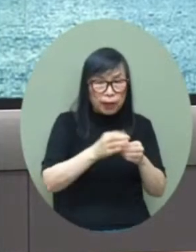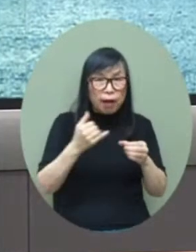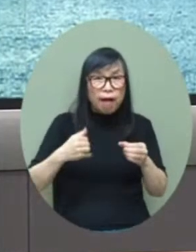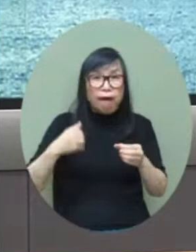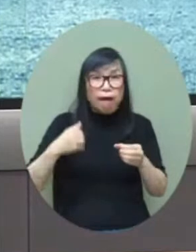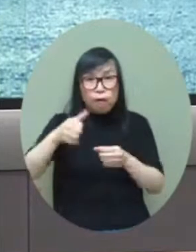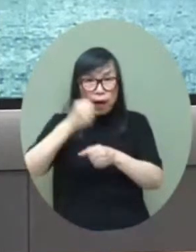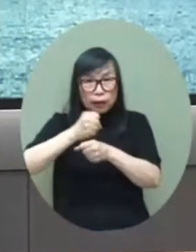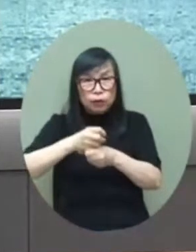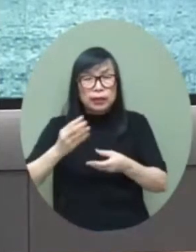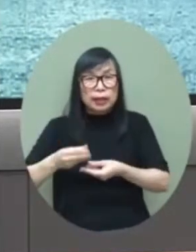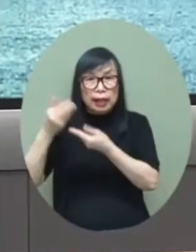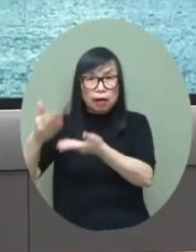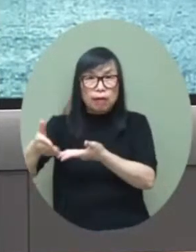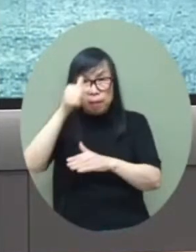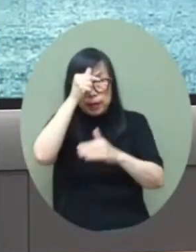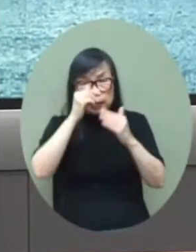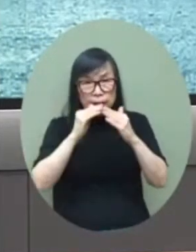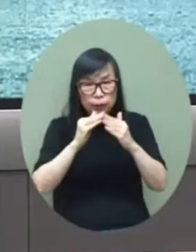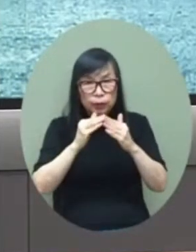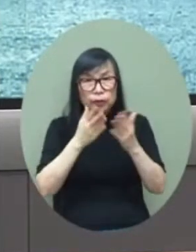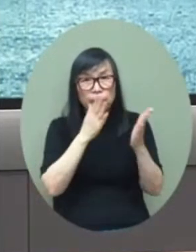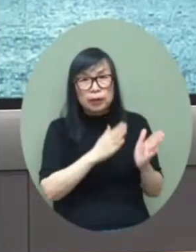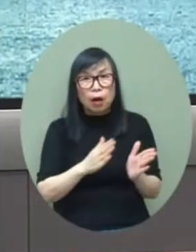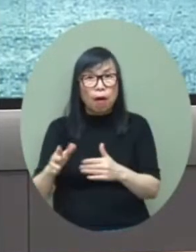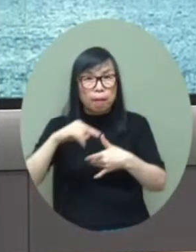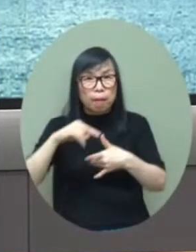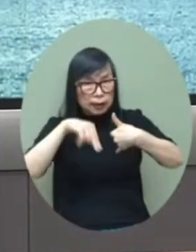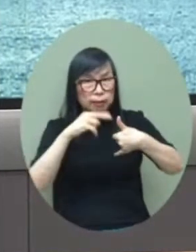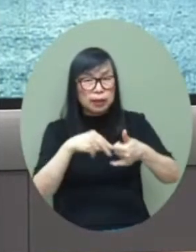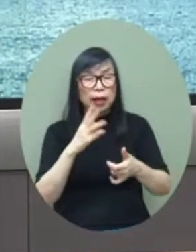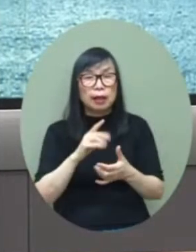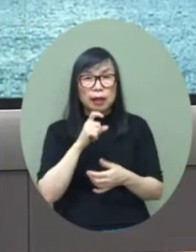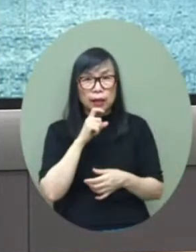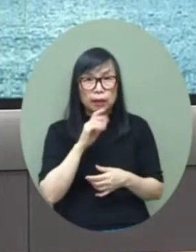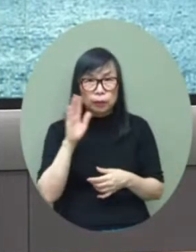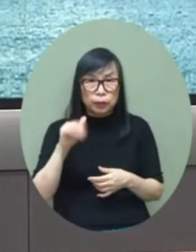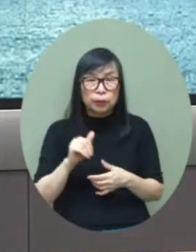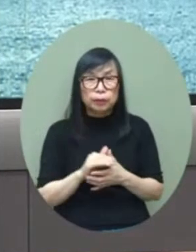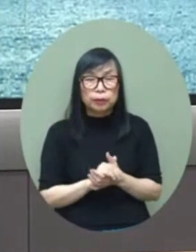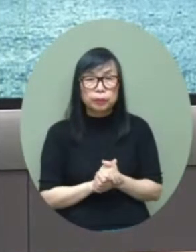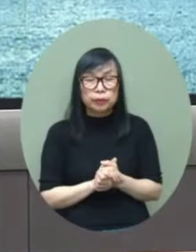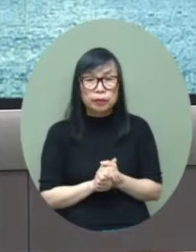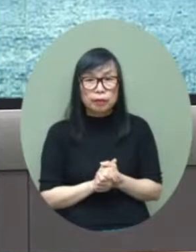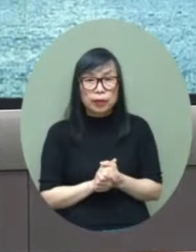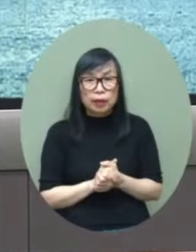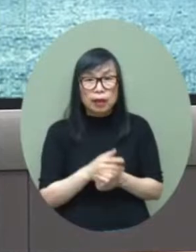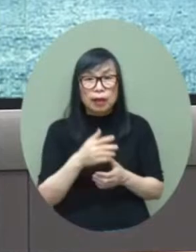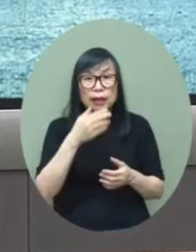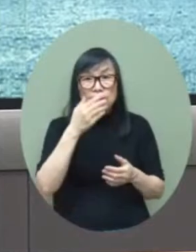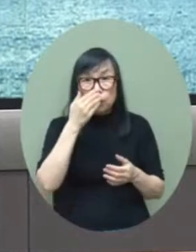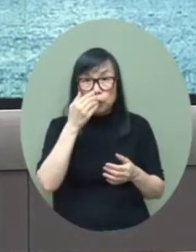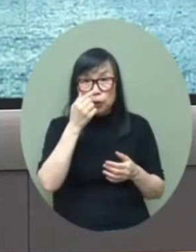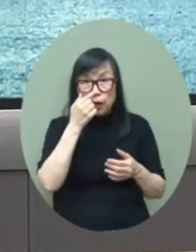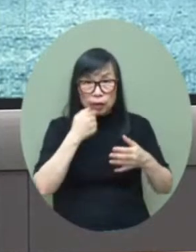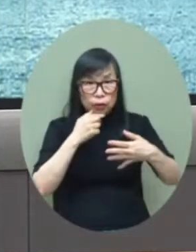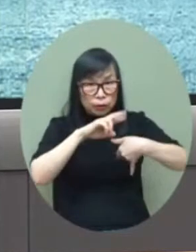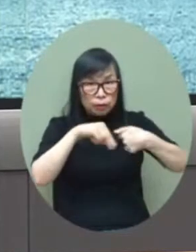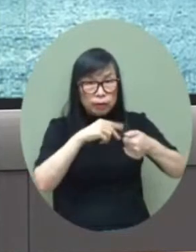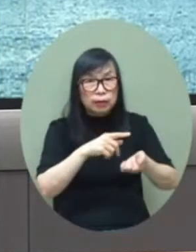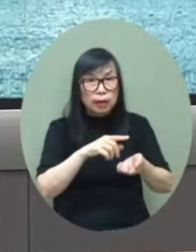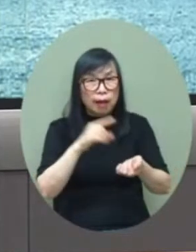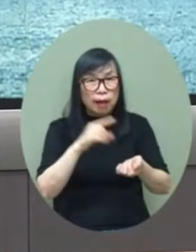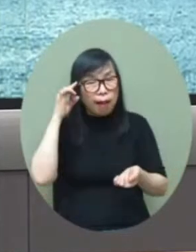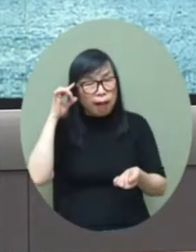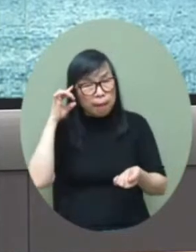sample kits, so they have to provide deep saliva samples for return to